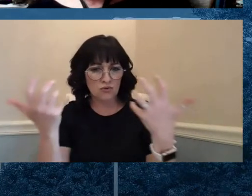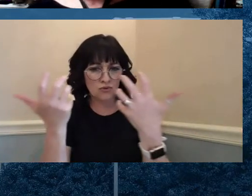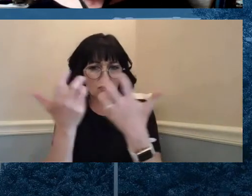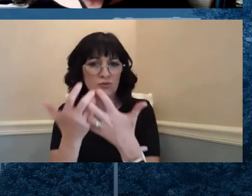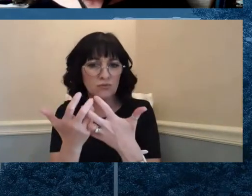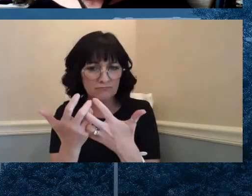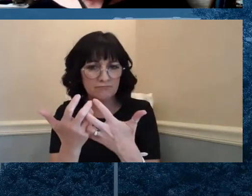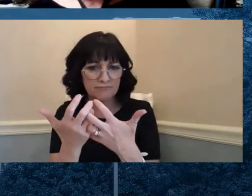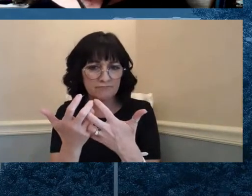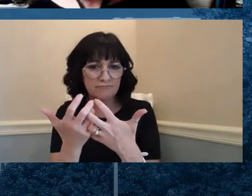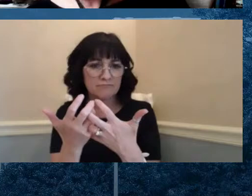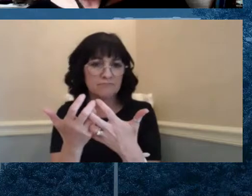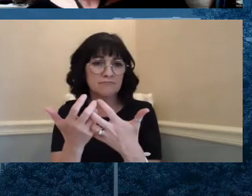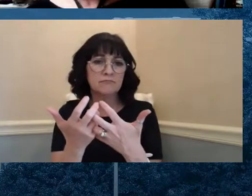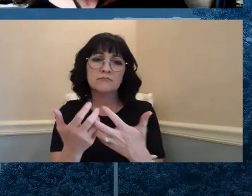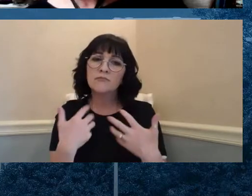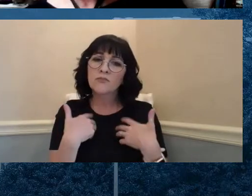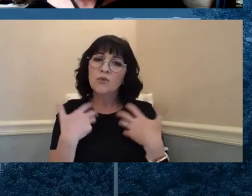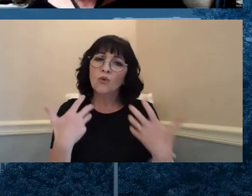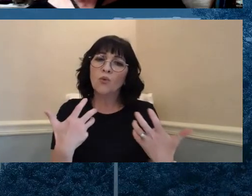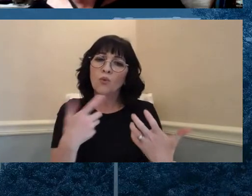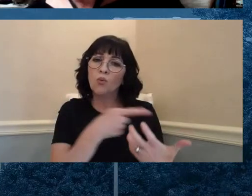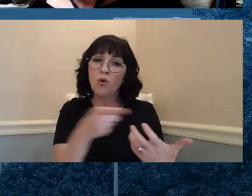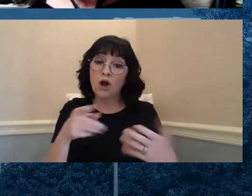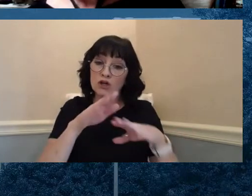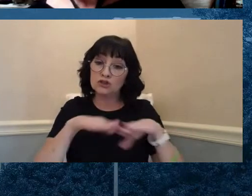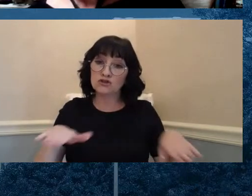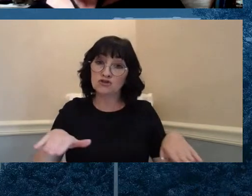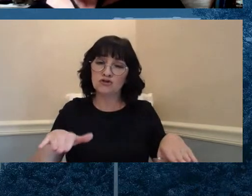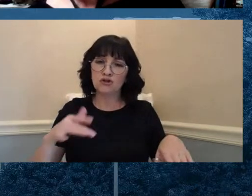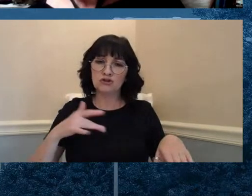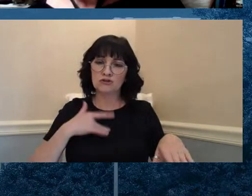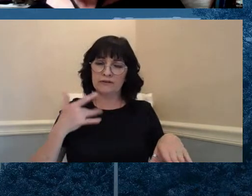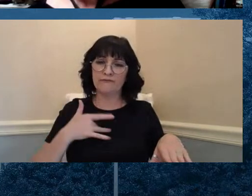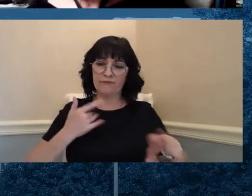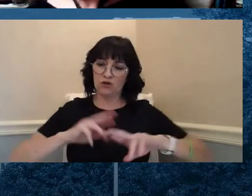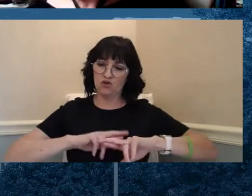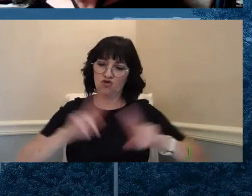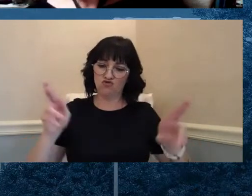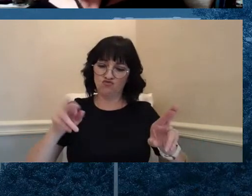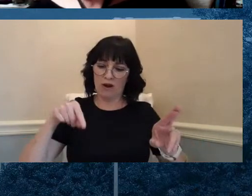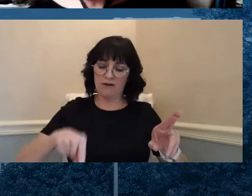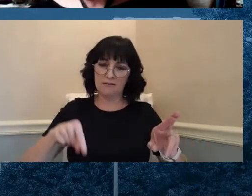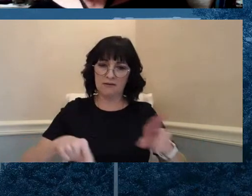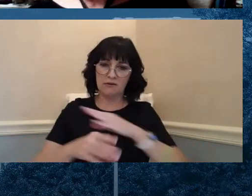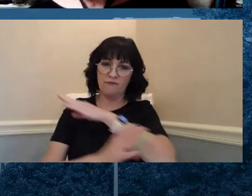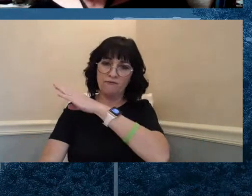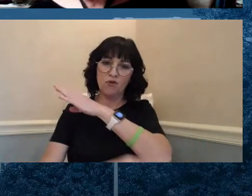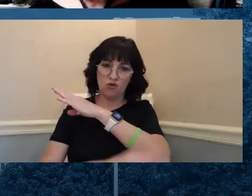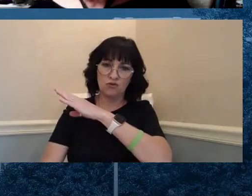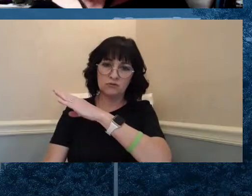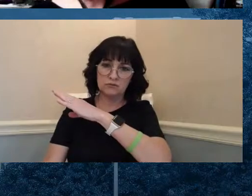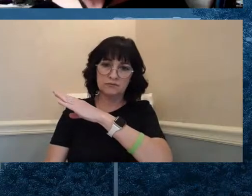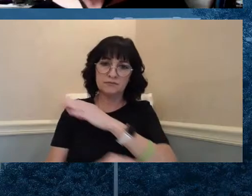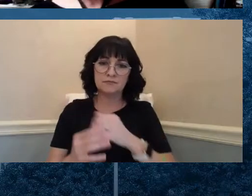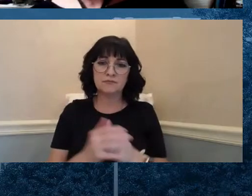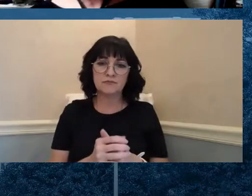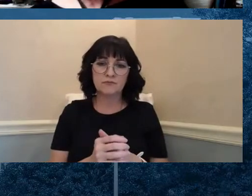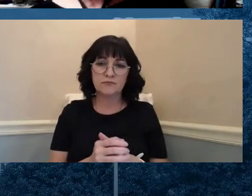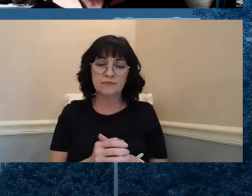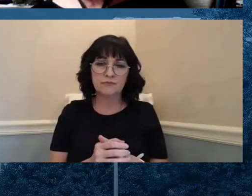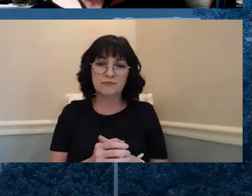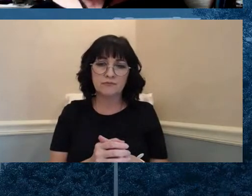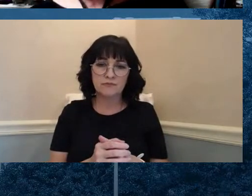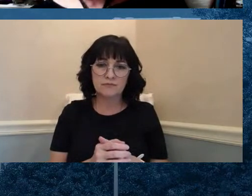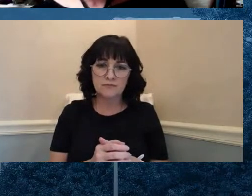in helping our children be ready for the school year in the fall. They will be looking mostly at grade materials. We know the